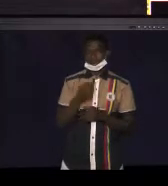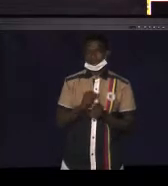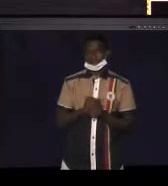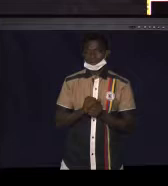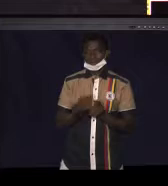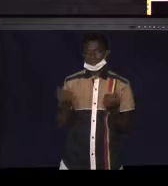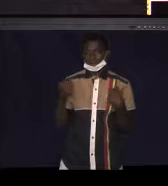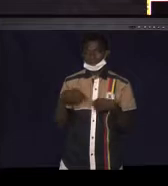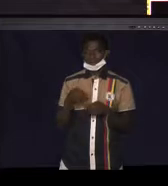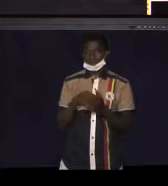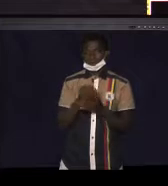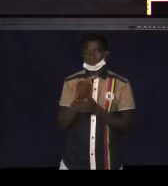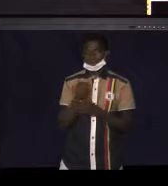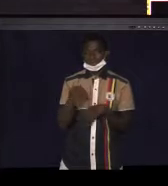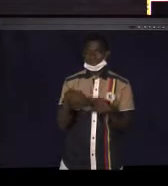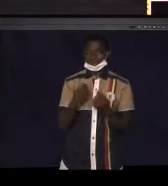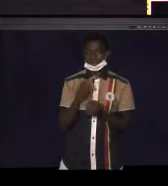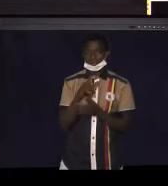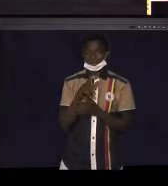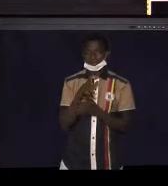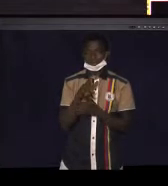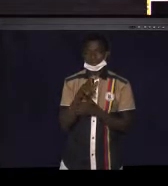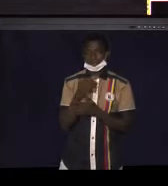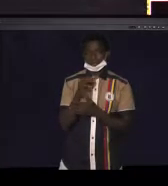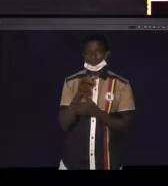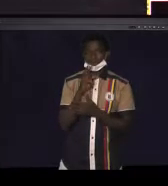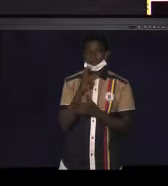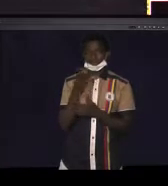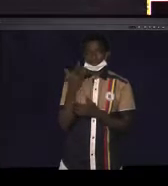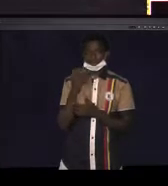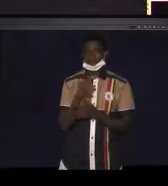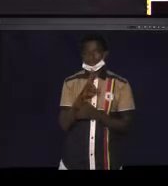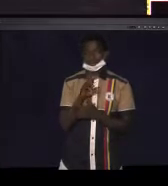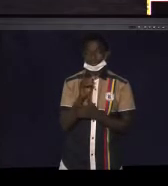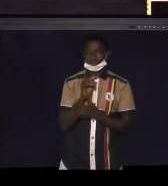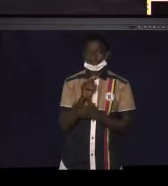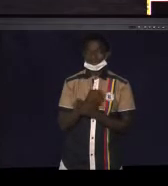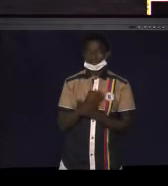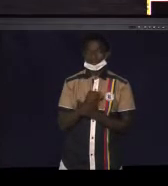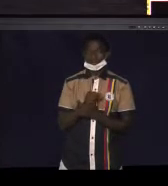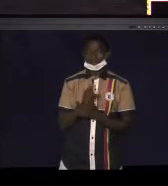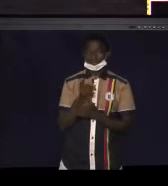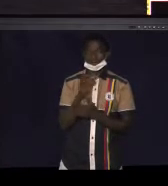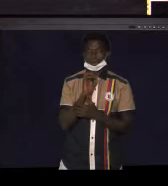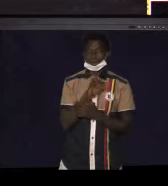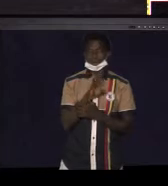For the laundry itself, how many liters of water was used?